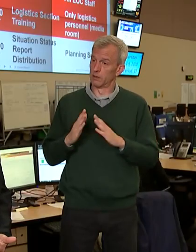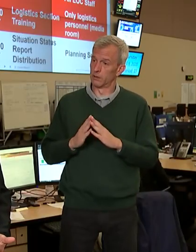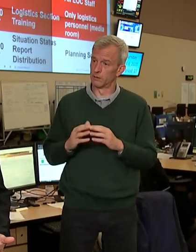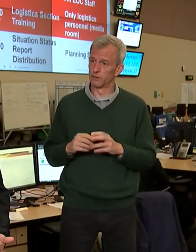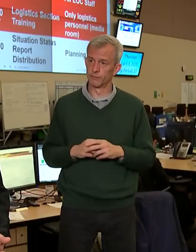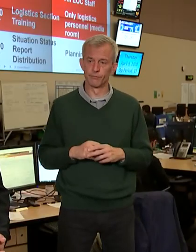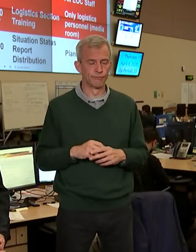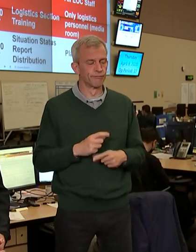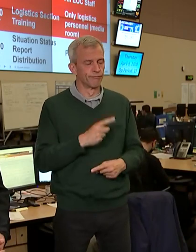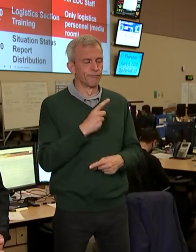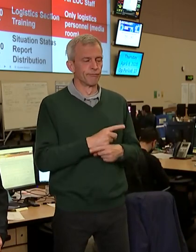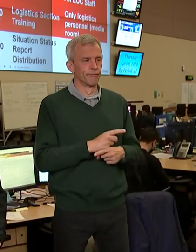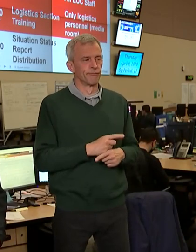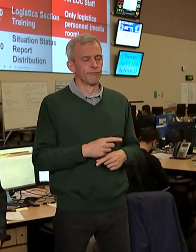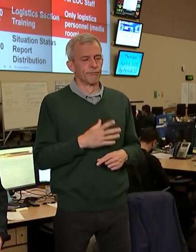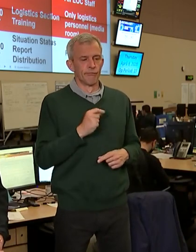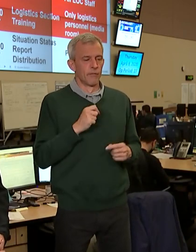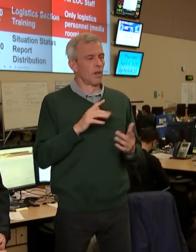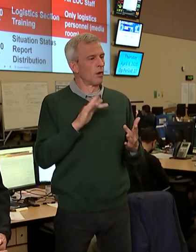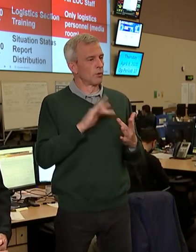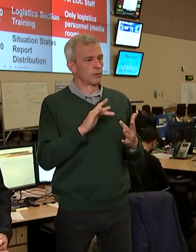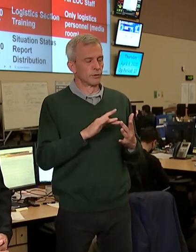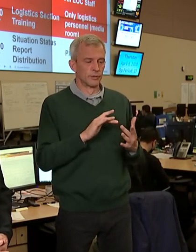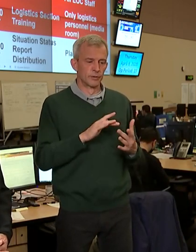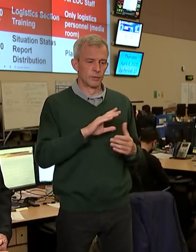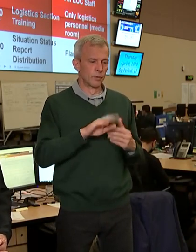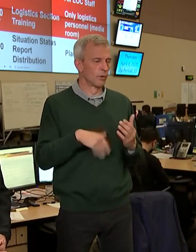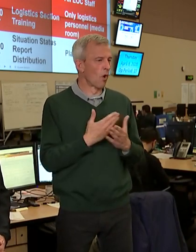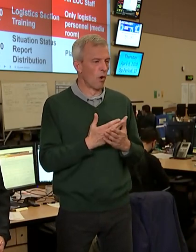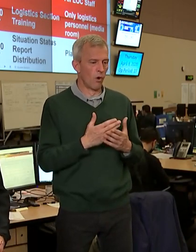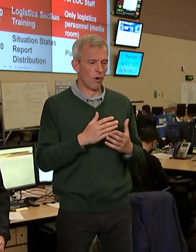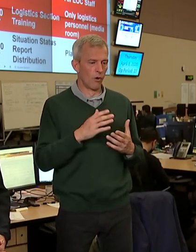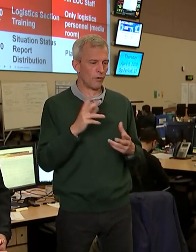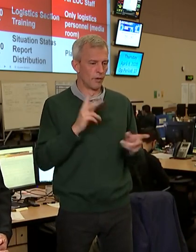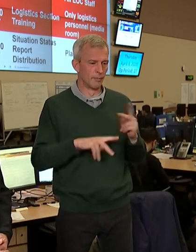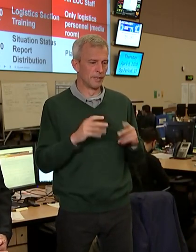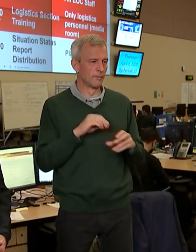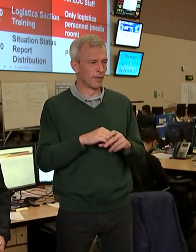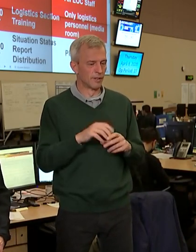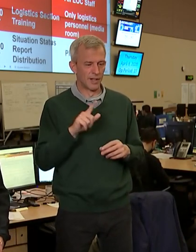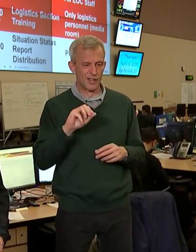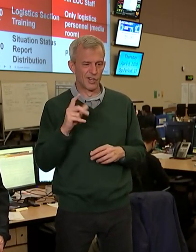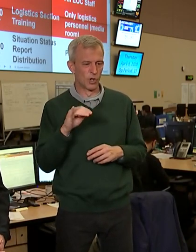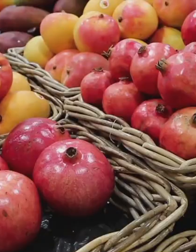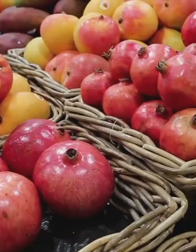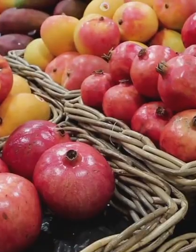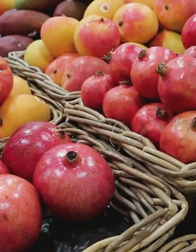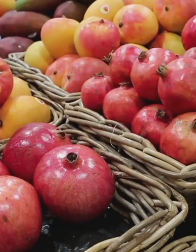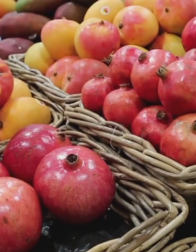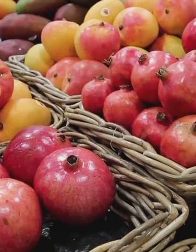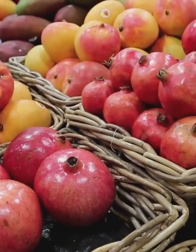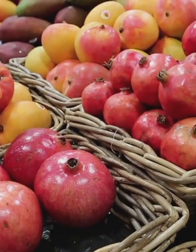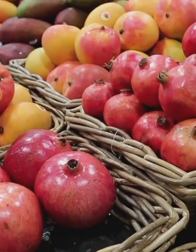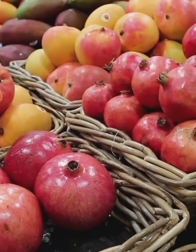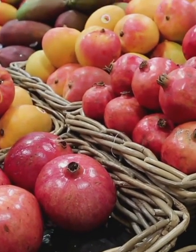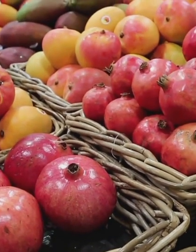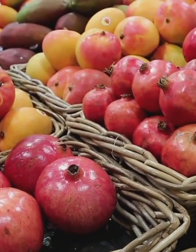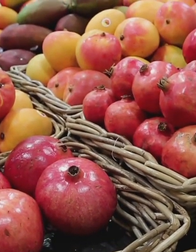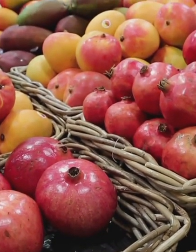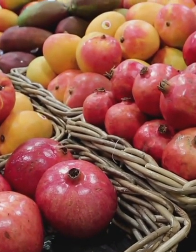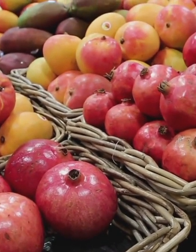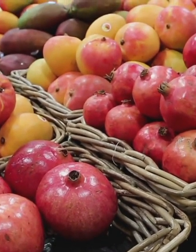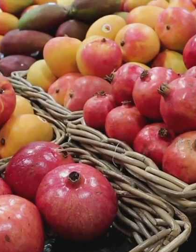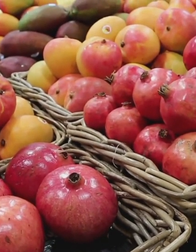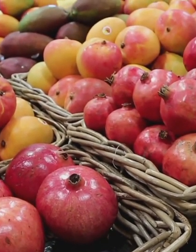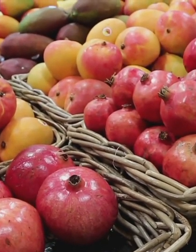we're in contact with all the sectors of the supply chain. We're in very close contact. We talk to them on a daily basis. So the grocery sector is